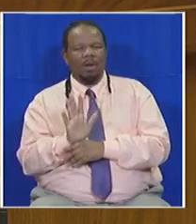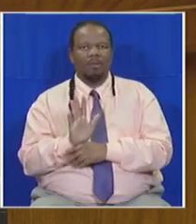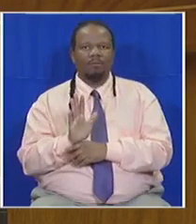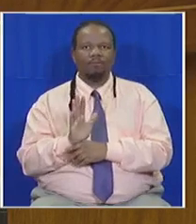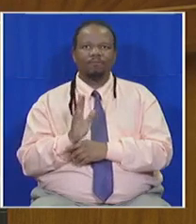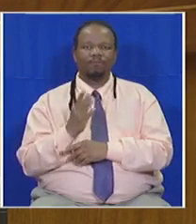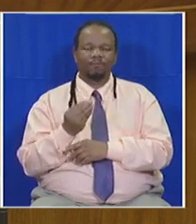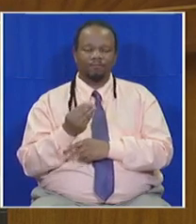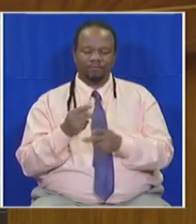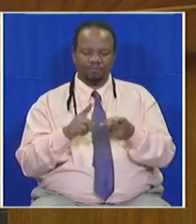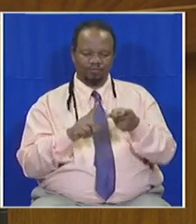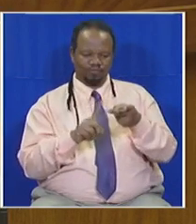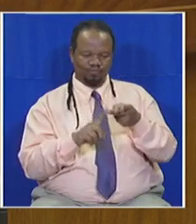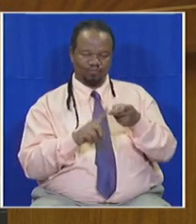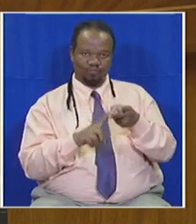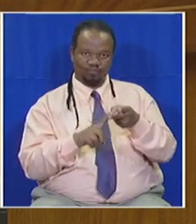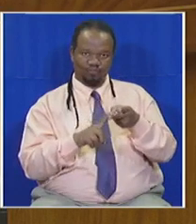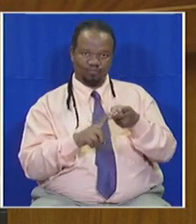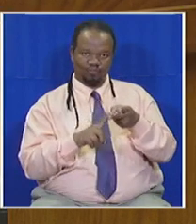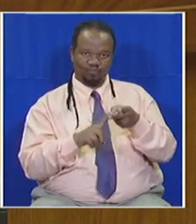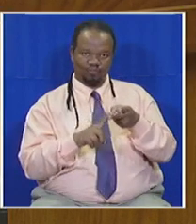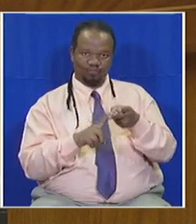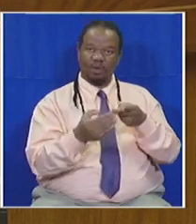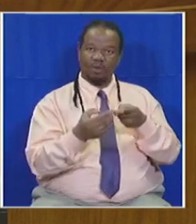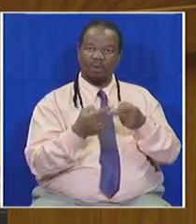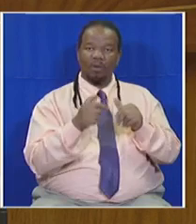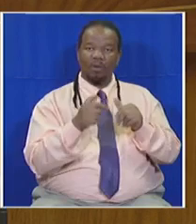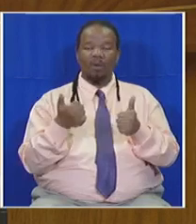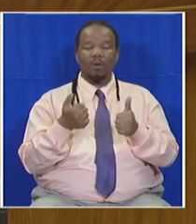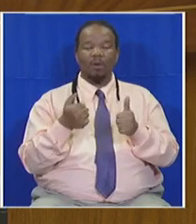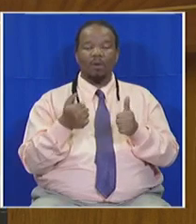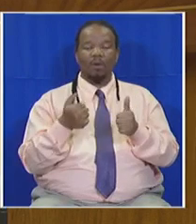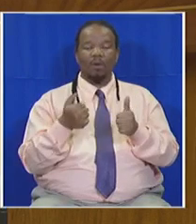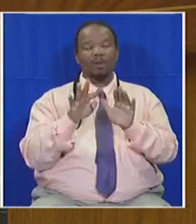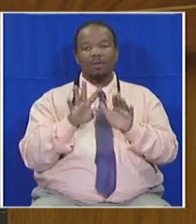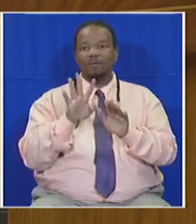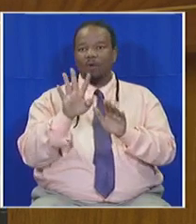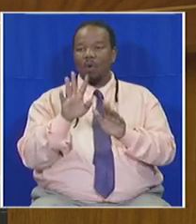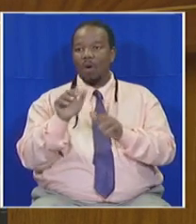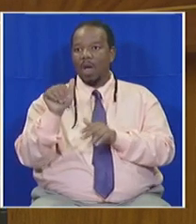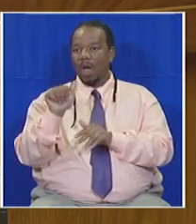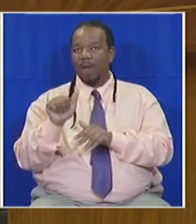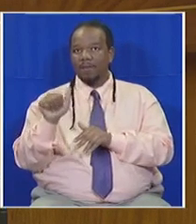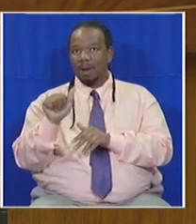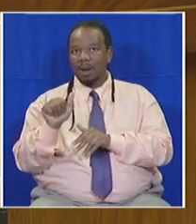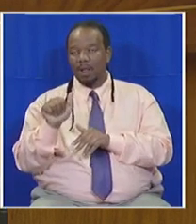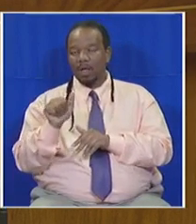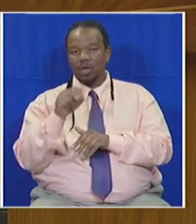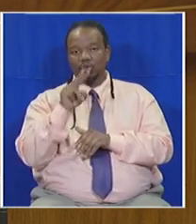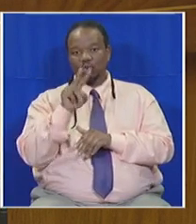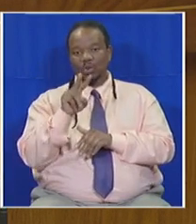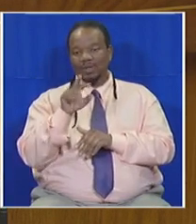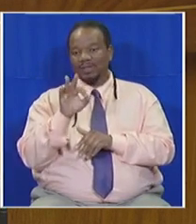Achievement number two. After 27 April 1994, political breakthrough, 23 years